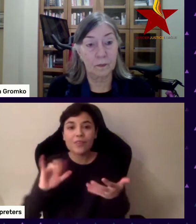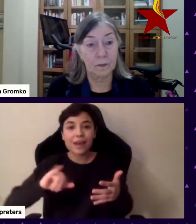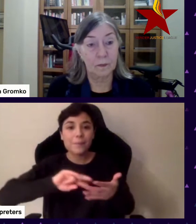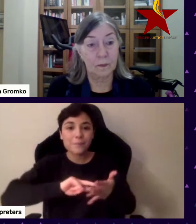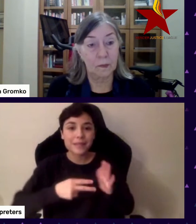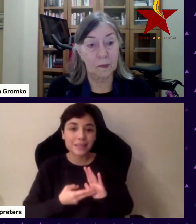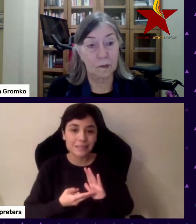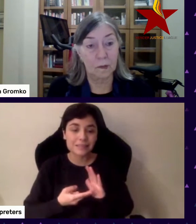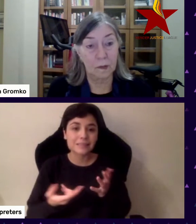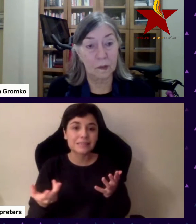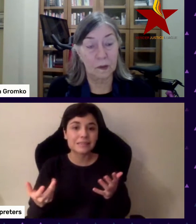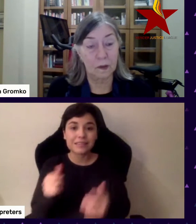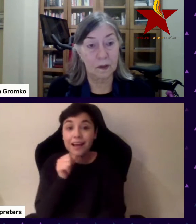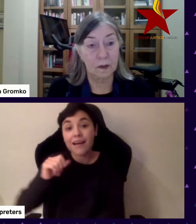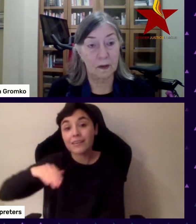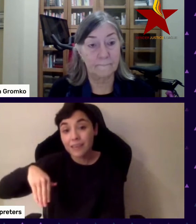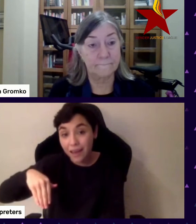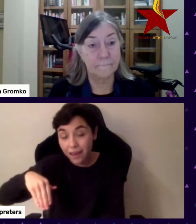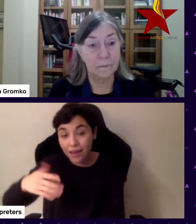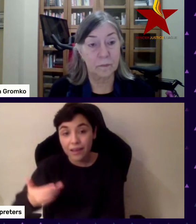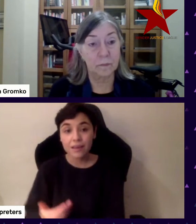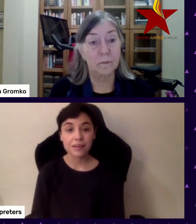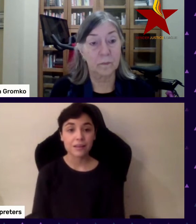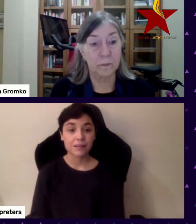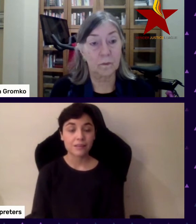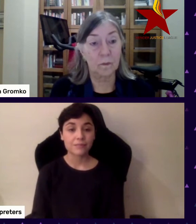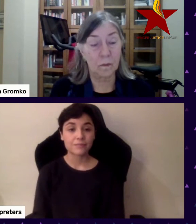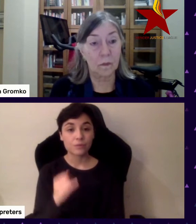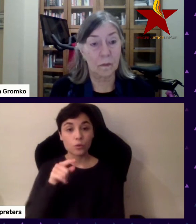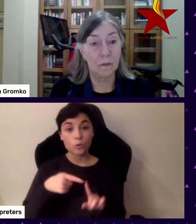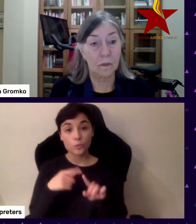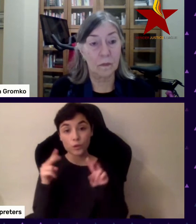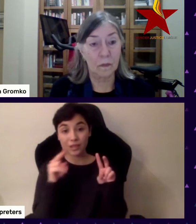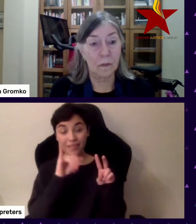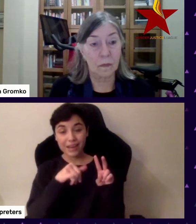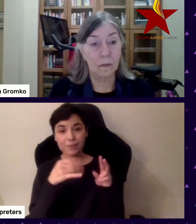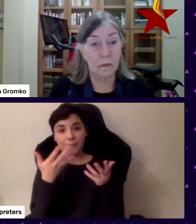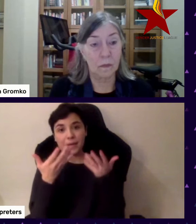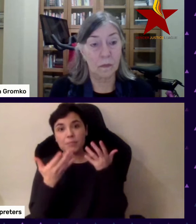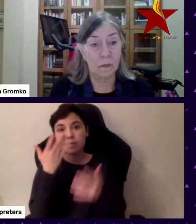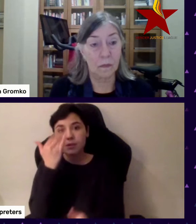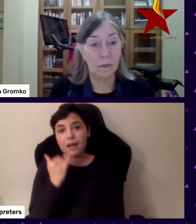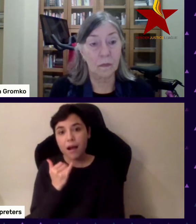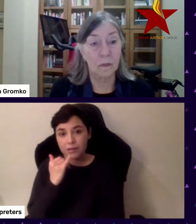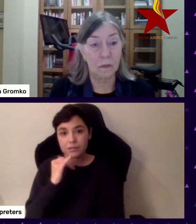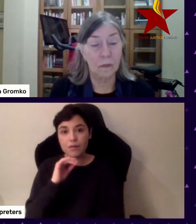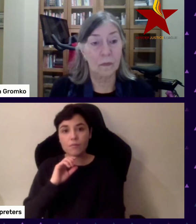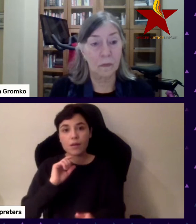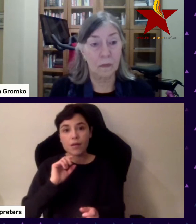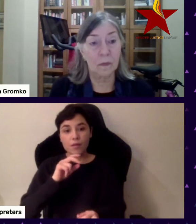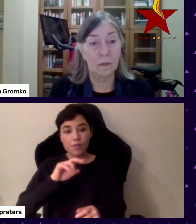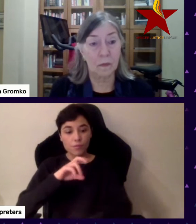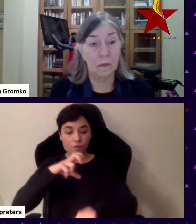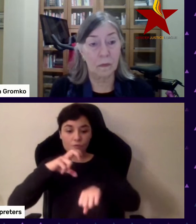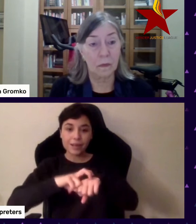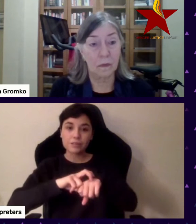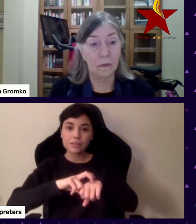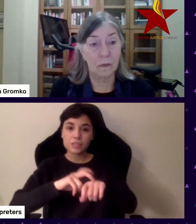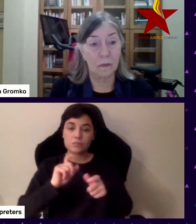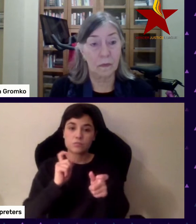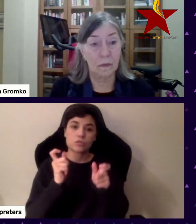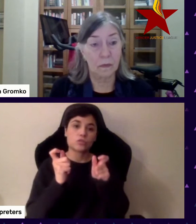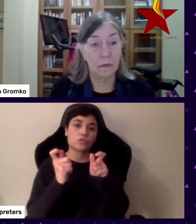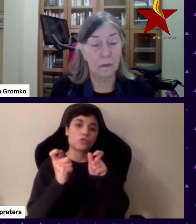And again, when we think about it, that could be the cause of mutations. You know, as we're all going out there asymptomatically spreading stuff, the virus is going to get